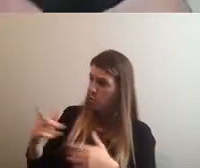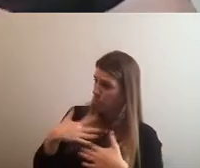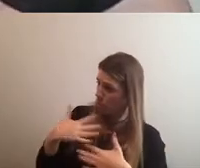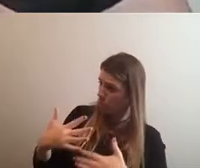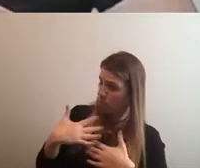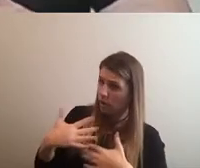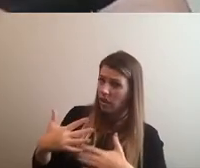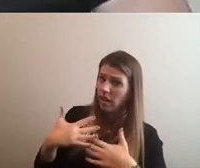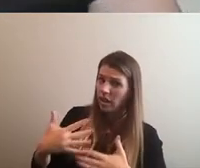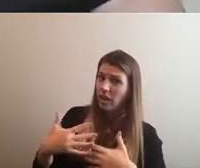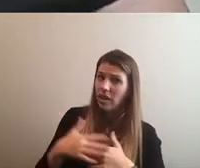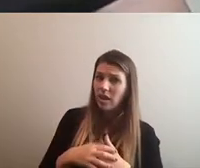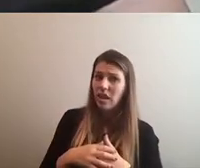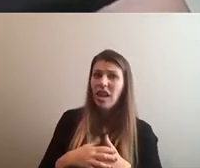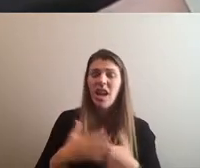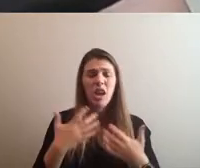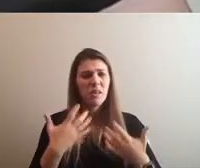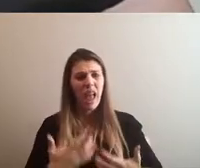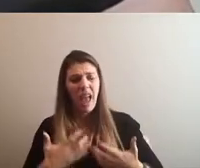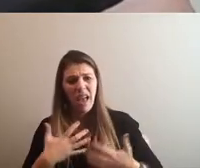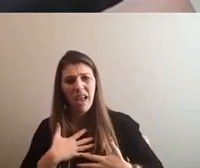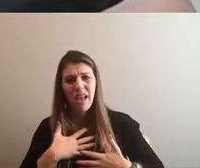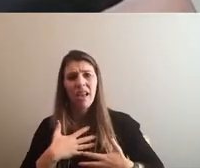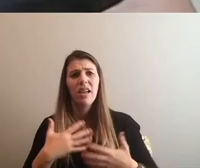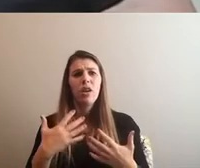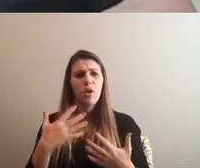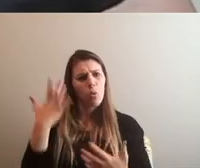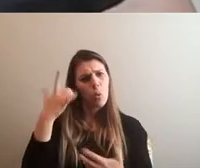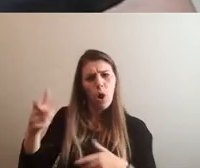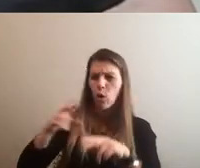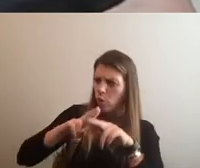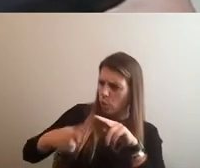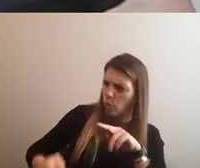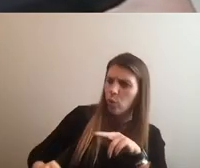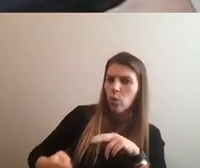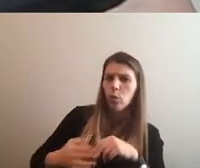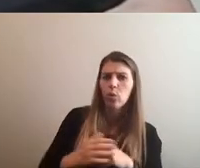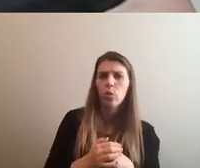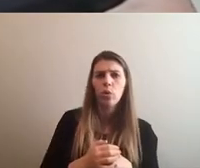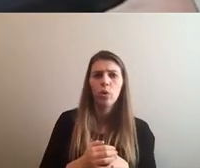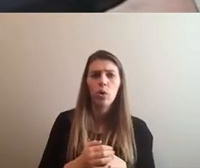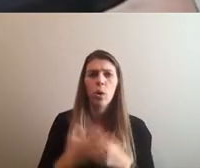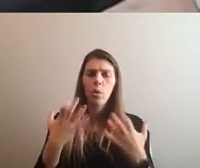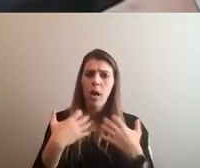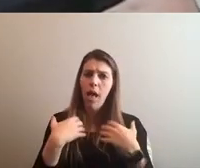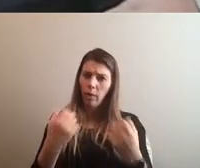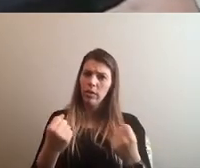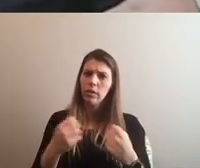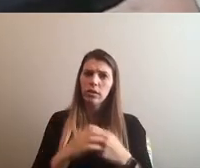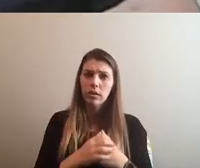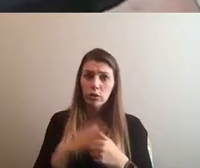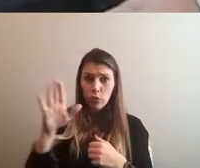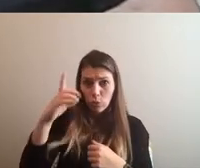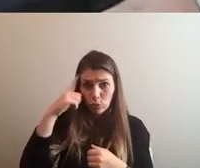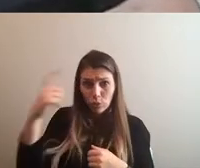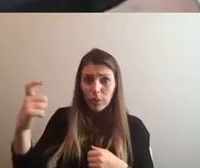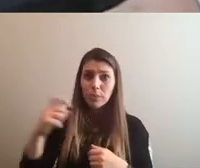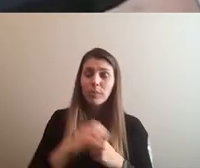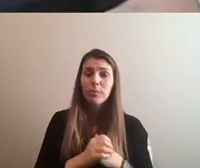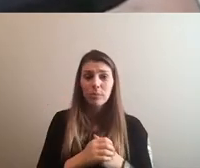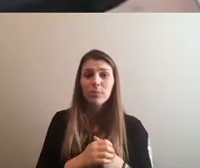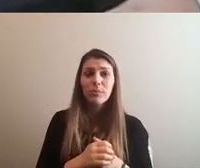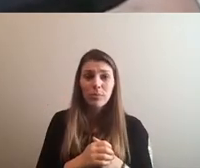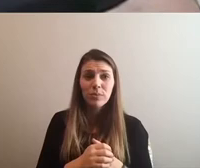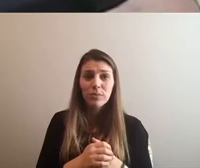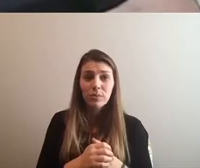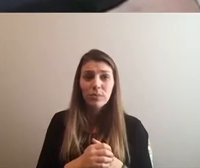Pains. Heavy. And why did you want to lose the weight? I played for hockey. Yeah. Was that, what, a dream? Dream, yeah. Dream. You